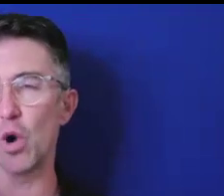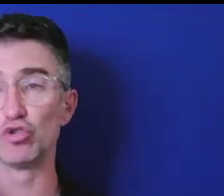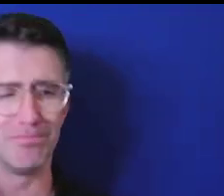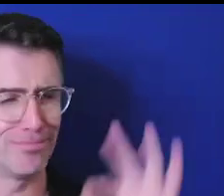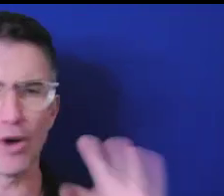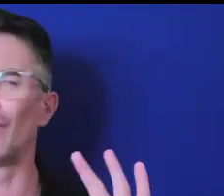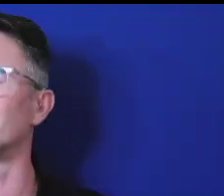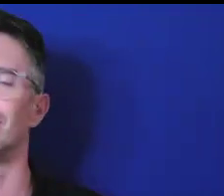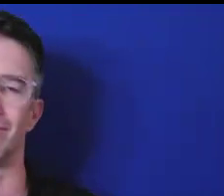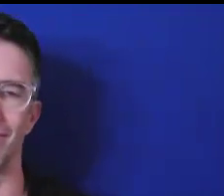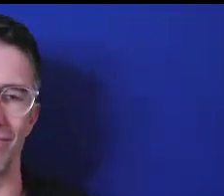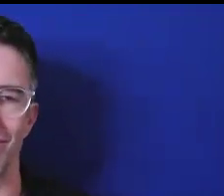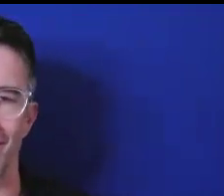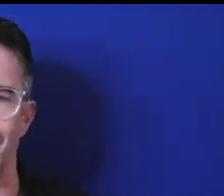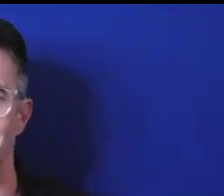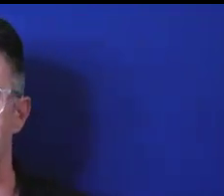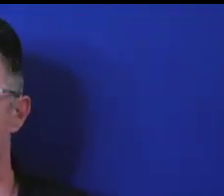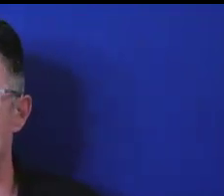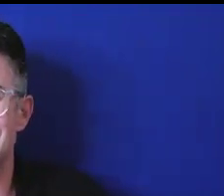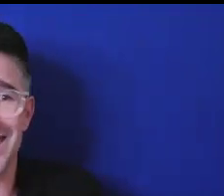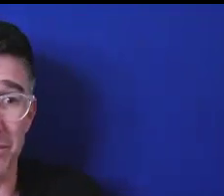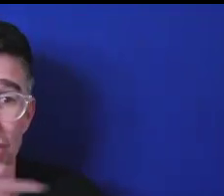is mainly based only on